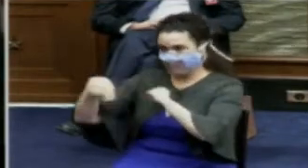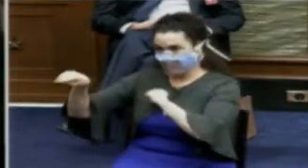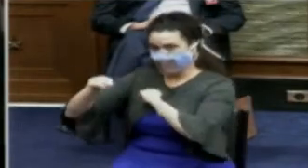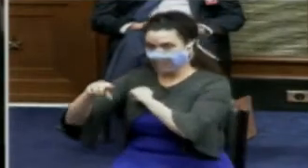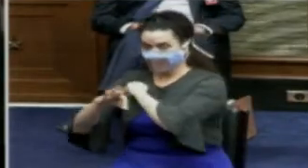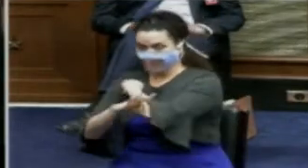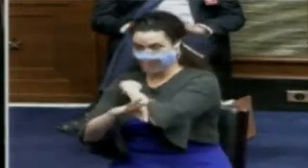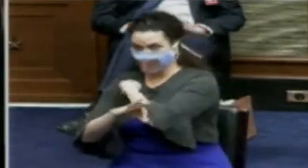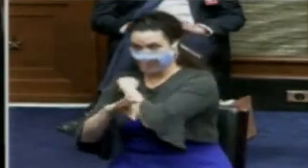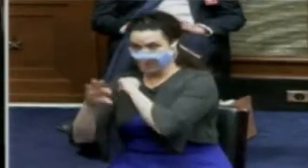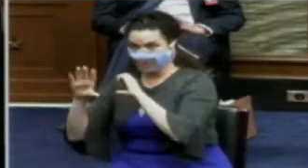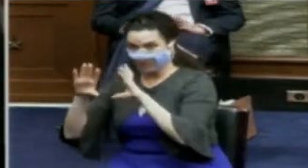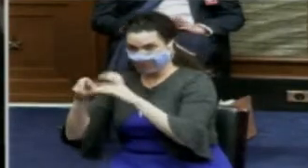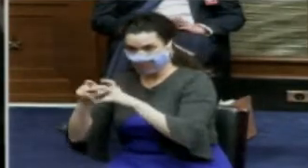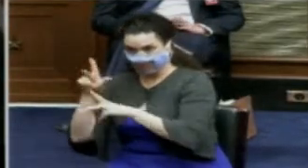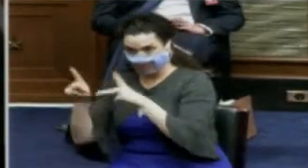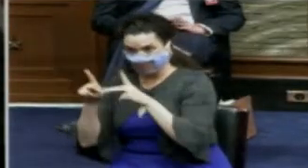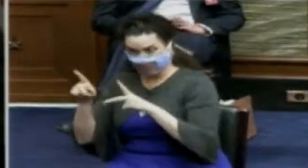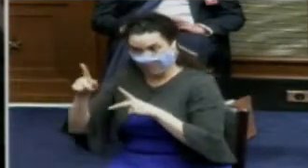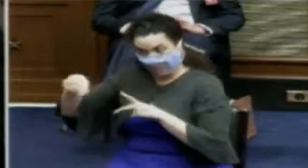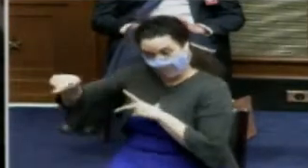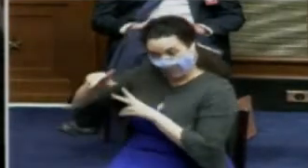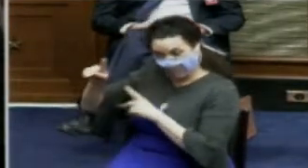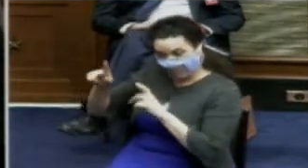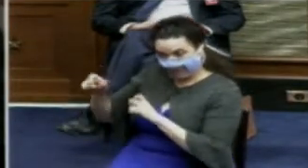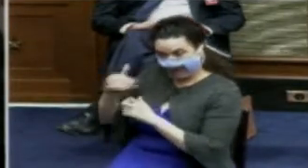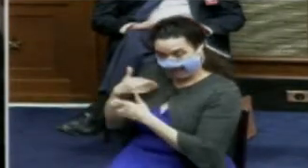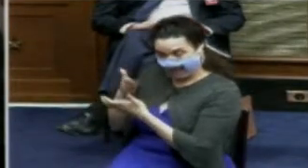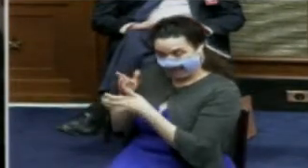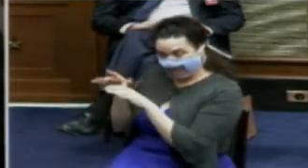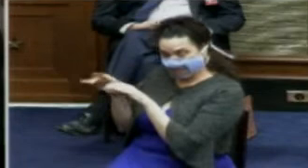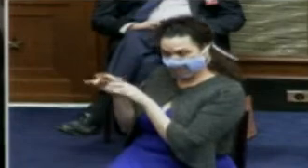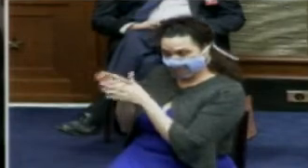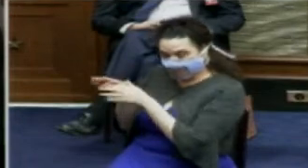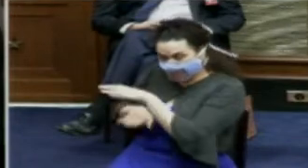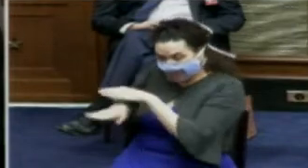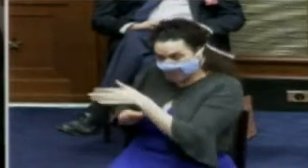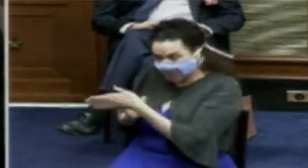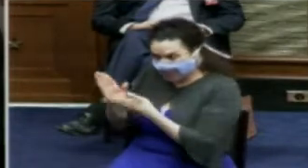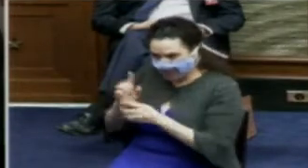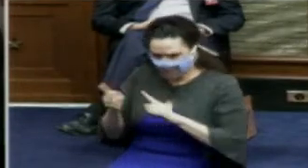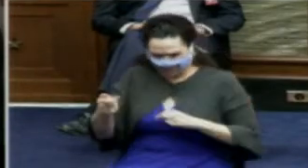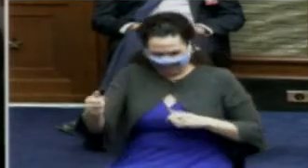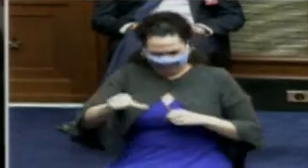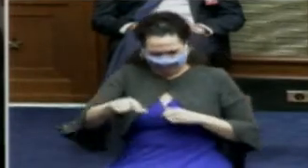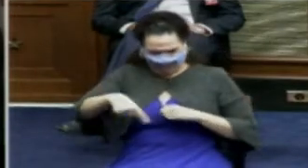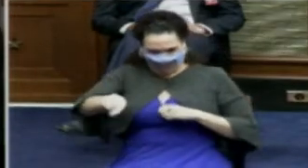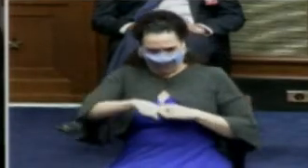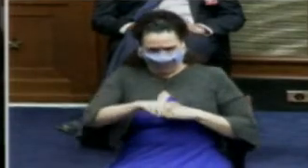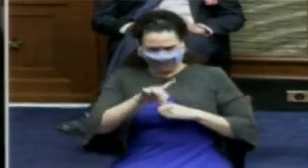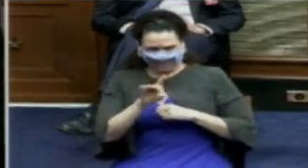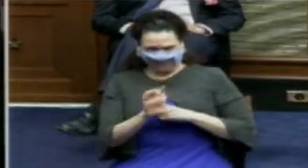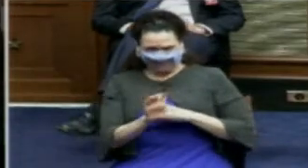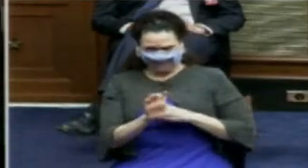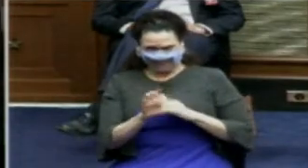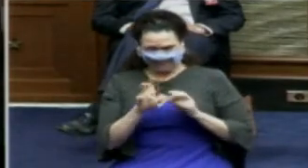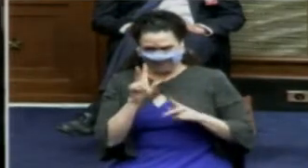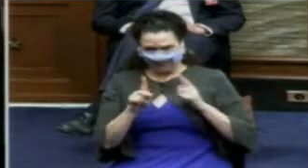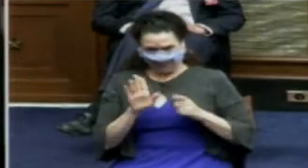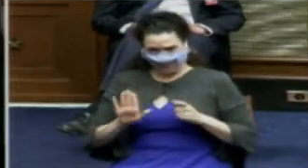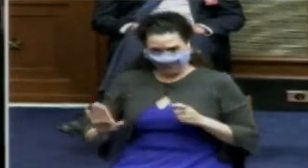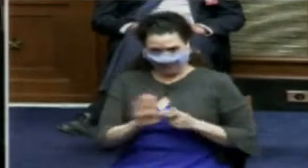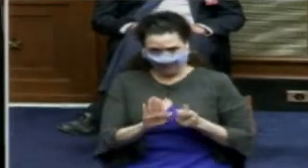citizens to have basic rights that you are denied when you come back to your own